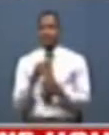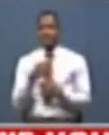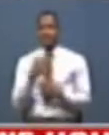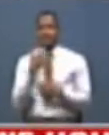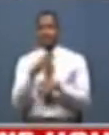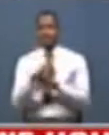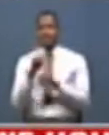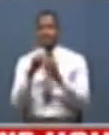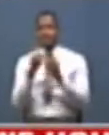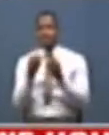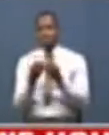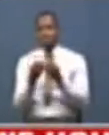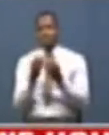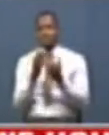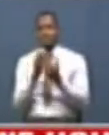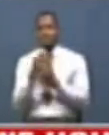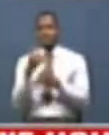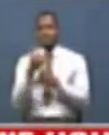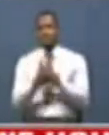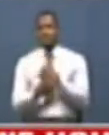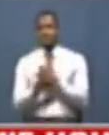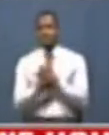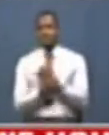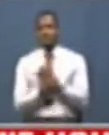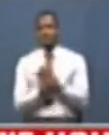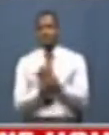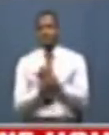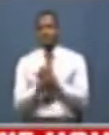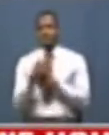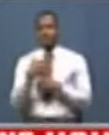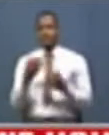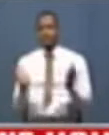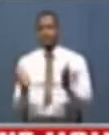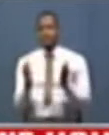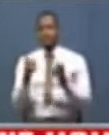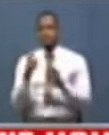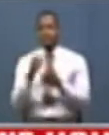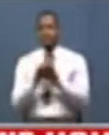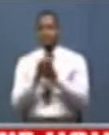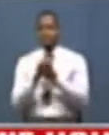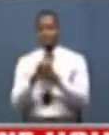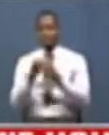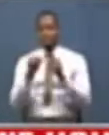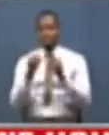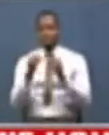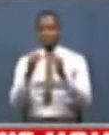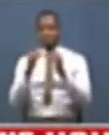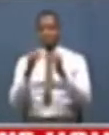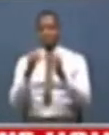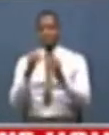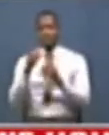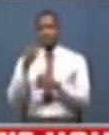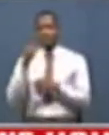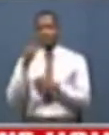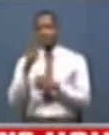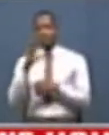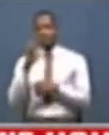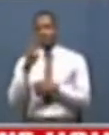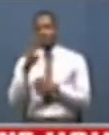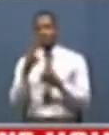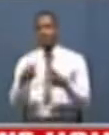officers and men throughout the country, I encourage you to be committed and remain steadfast to the ideals and core values of the